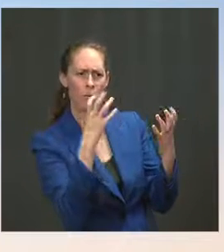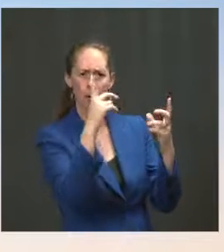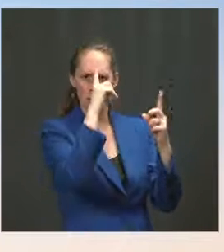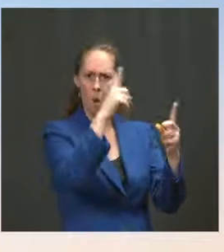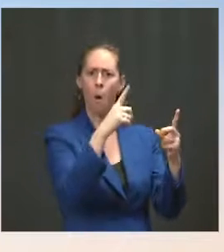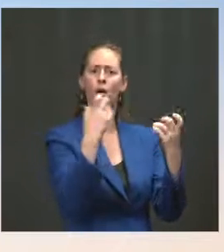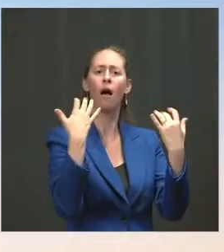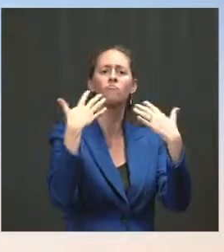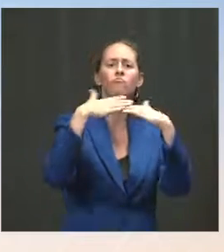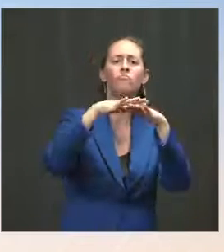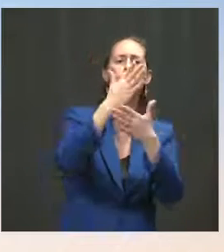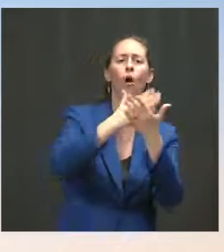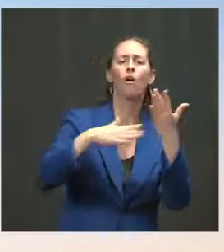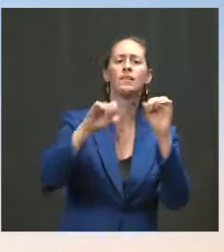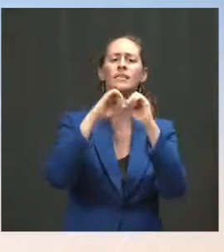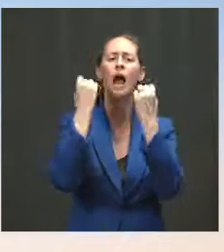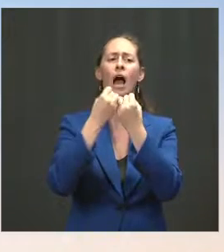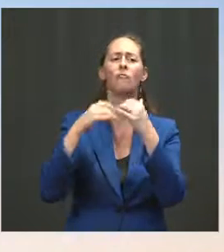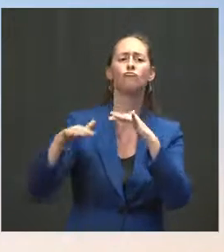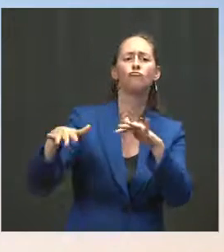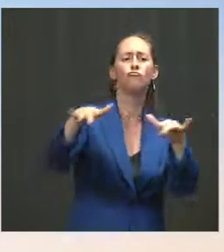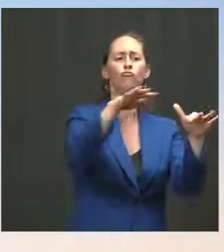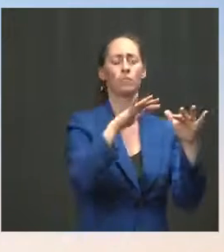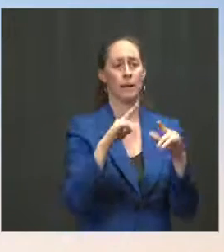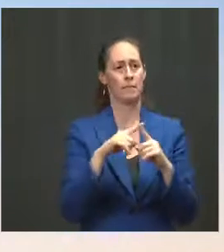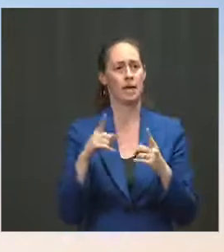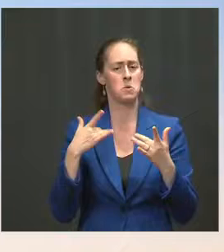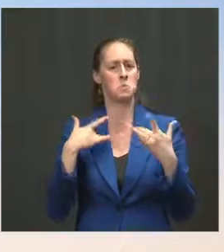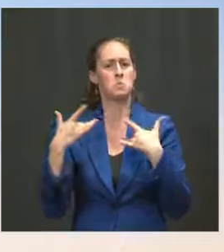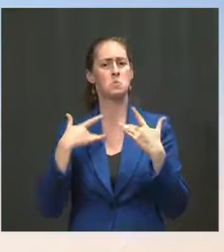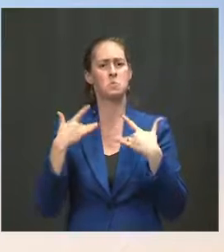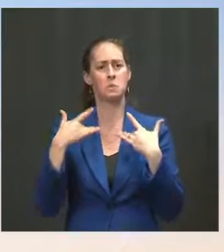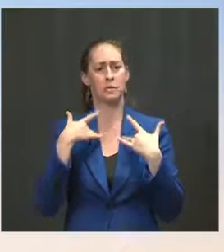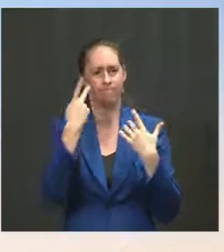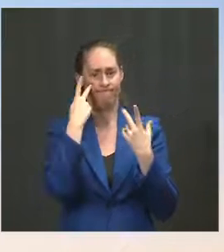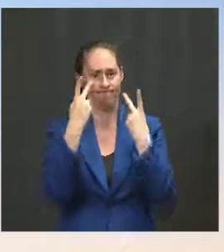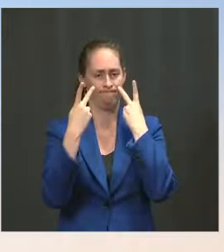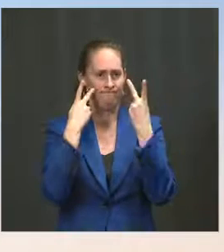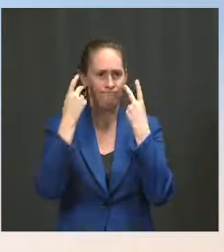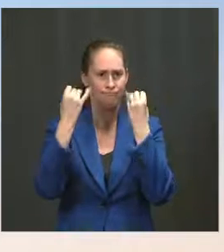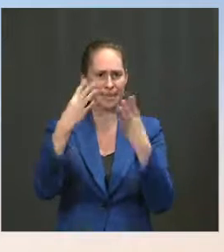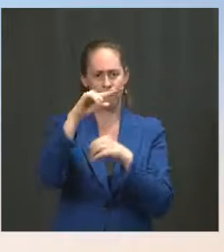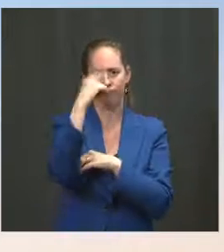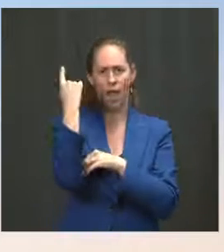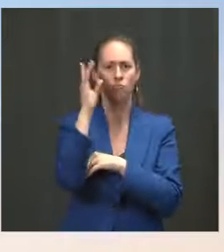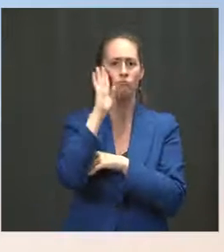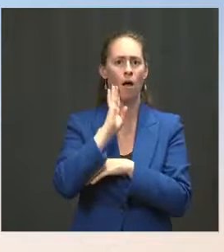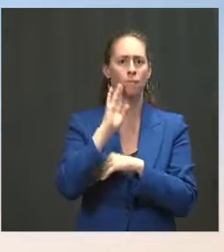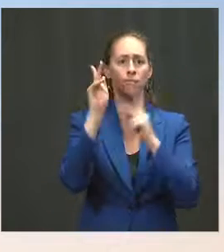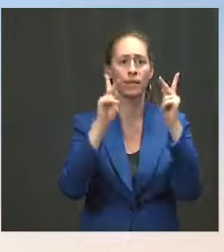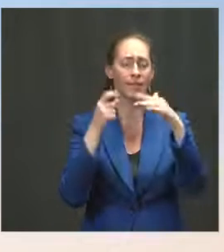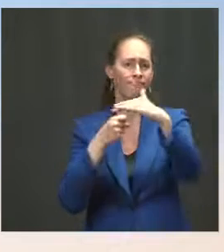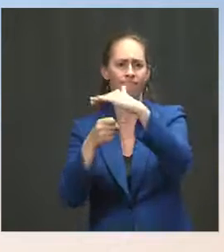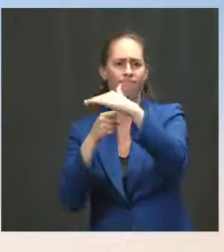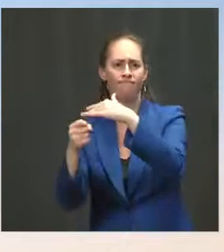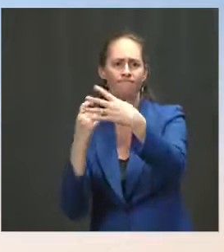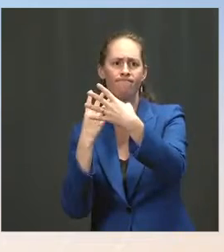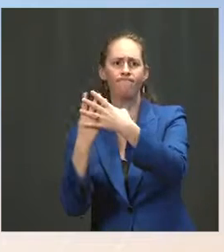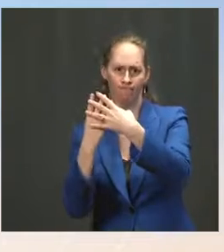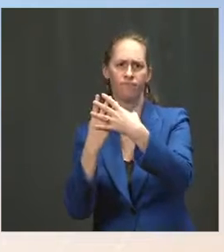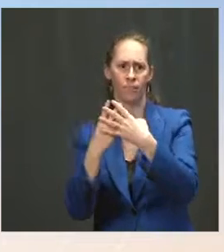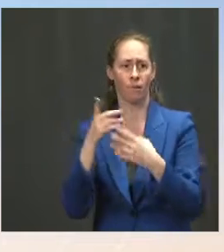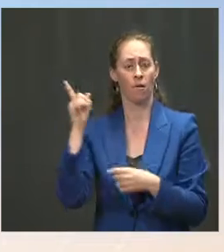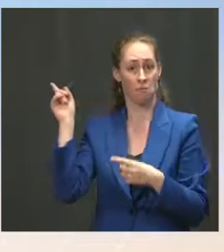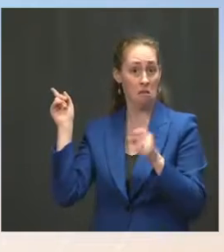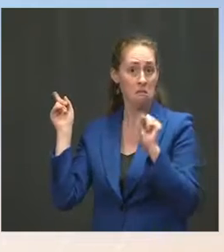provide relief to certain nonviolent drug offenders, including through the use of his clemency power. I don't have anything to preview for you today, but he is